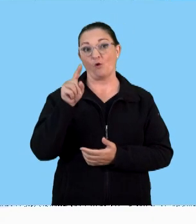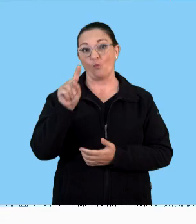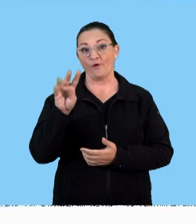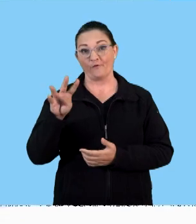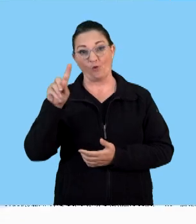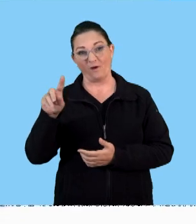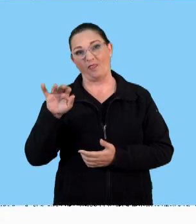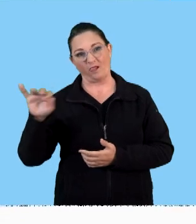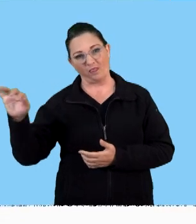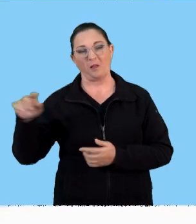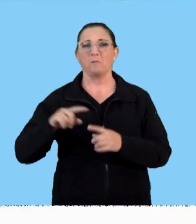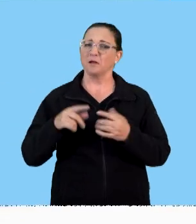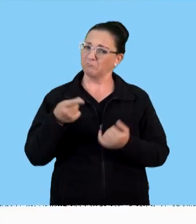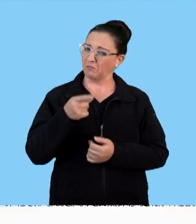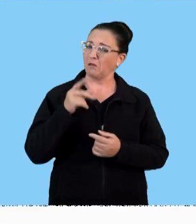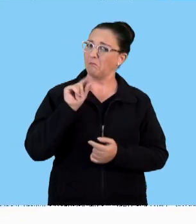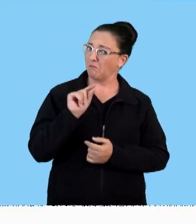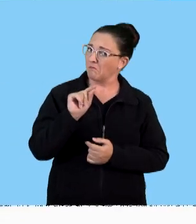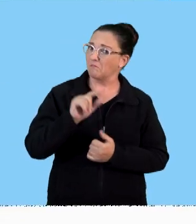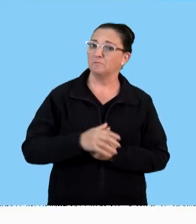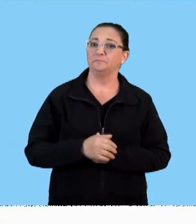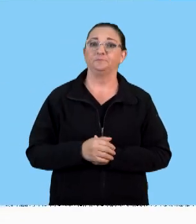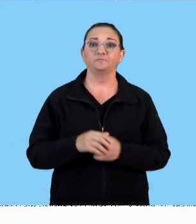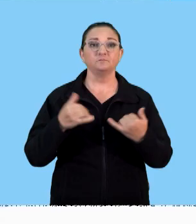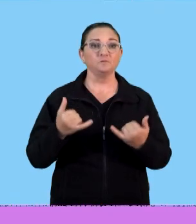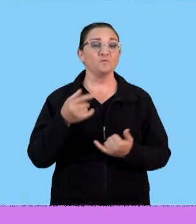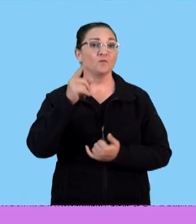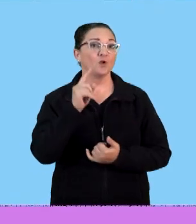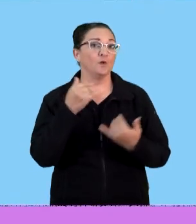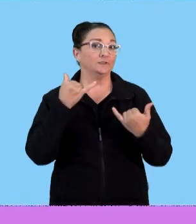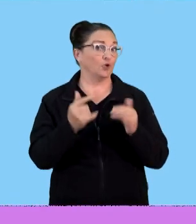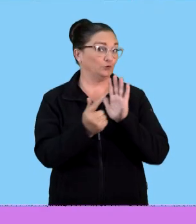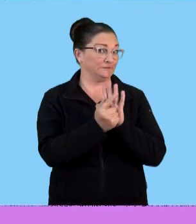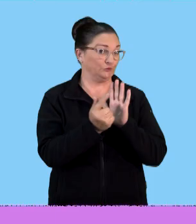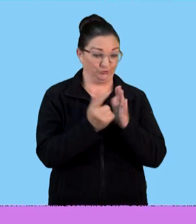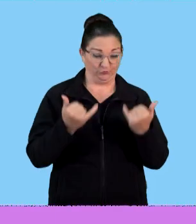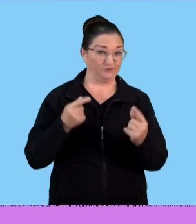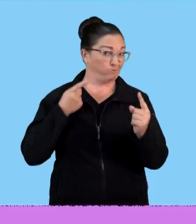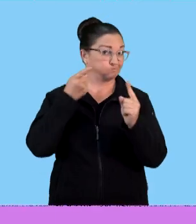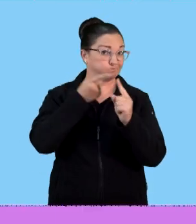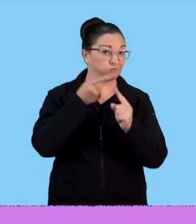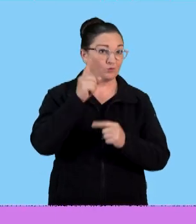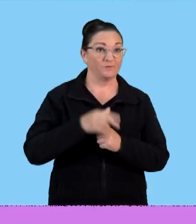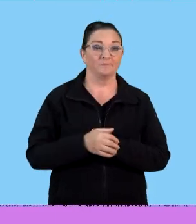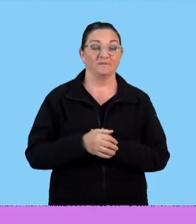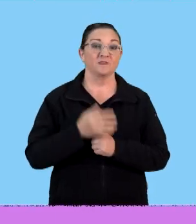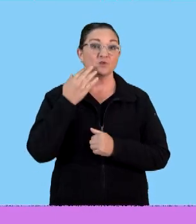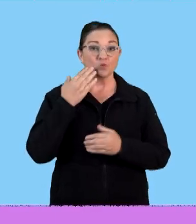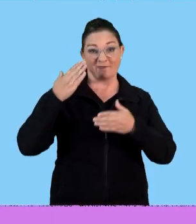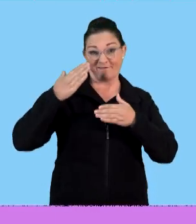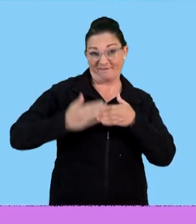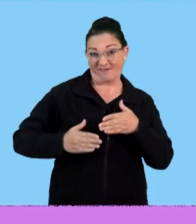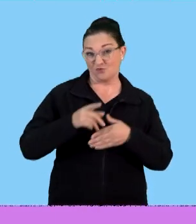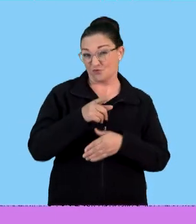numbers. Okay, so that is quite interesting. So what are the lesson objectives? So by the end of this